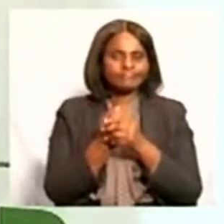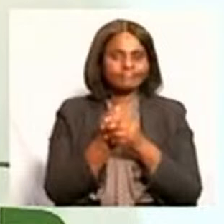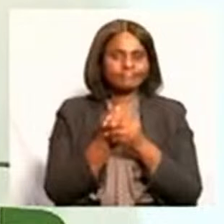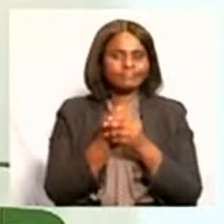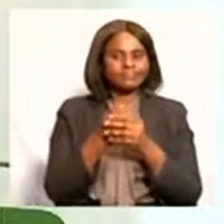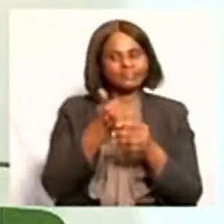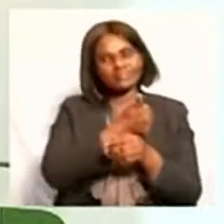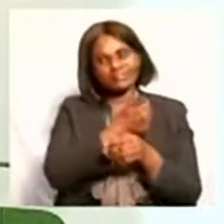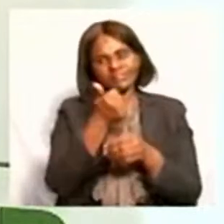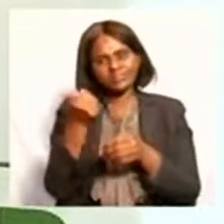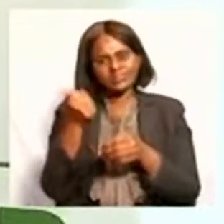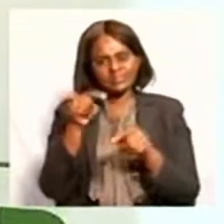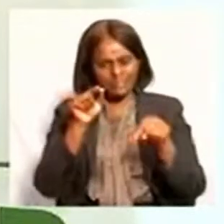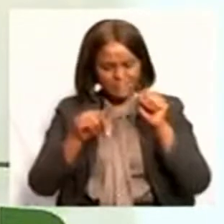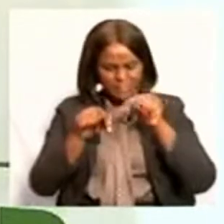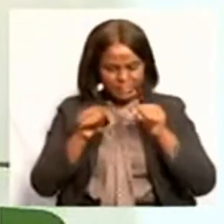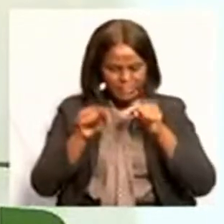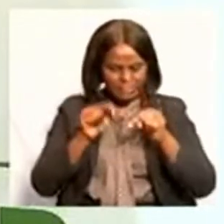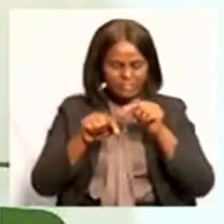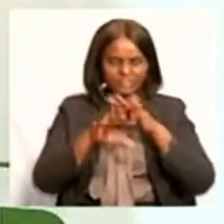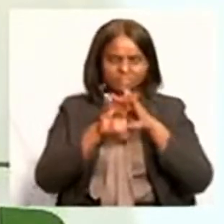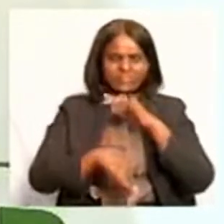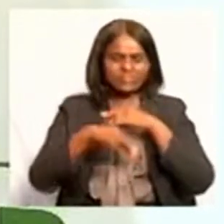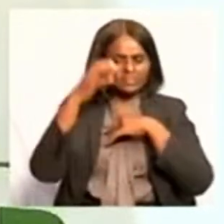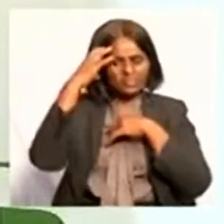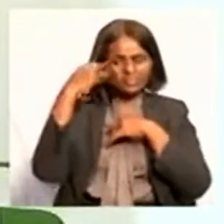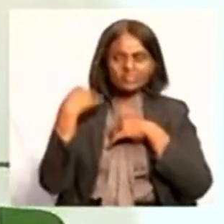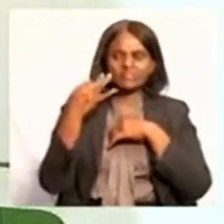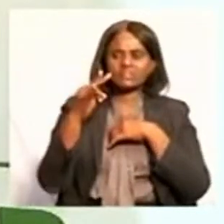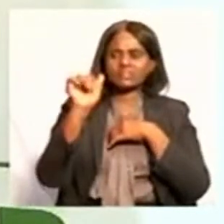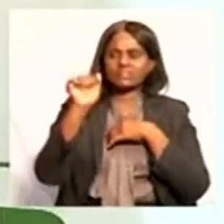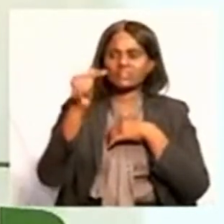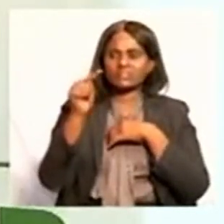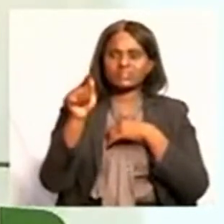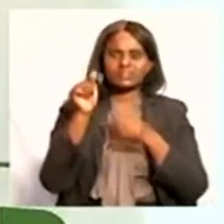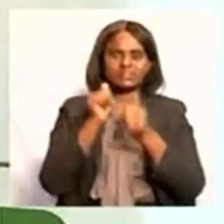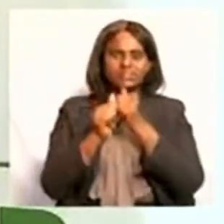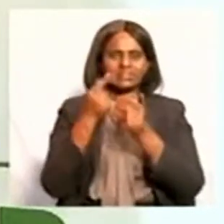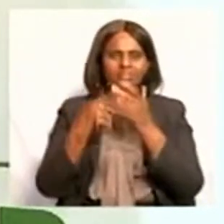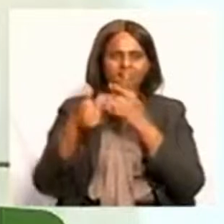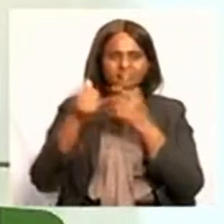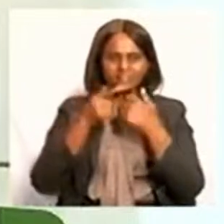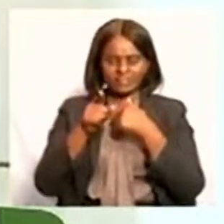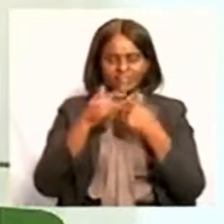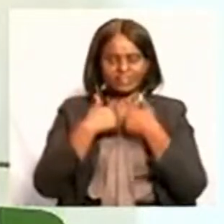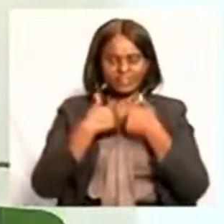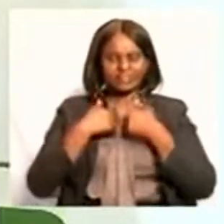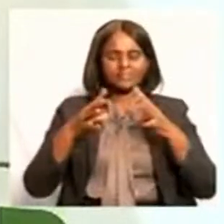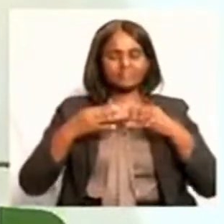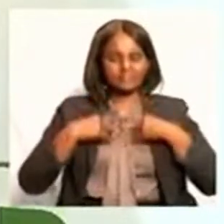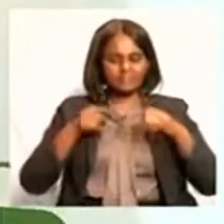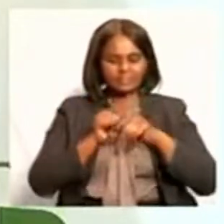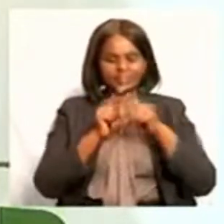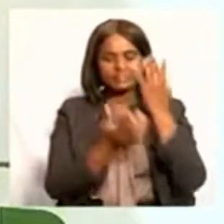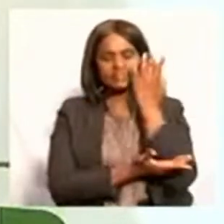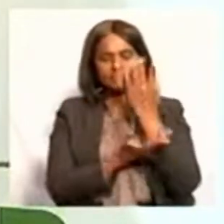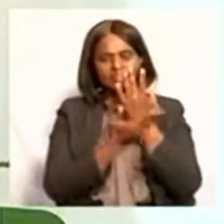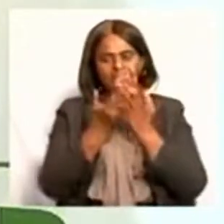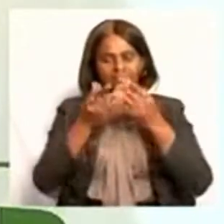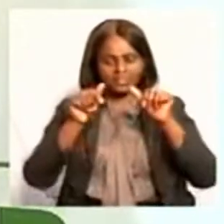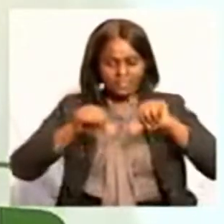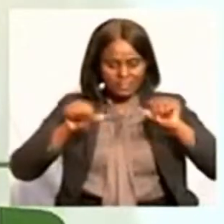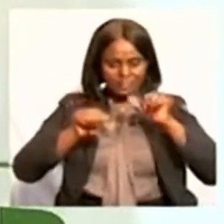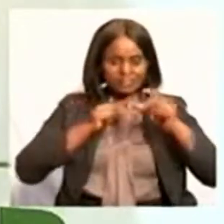Are there any recent innovations under the Office of the Auditor General that you have adopted to improve the audit